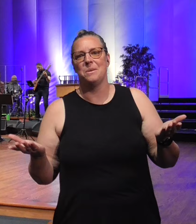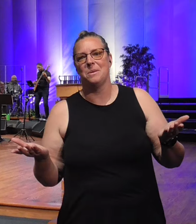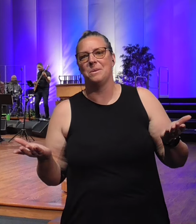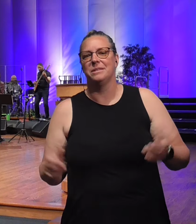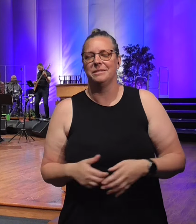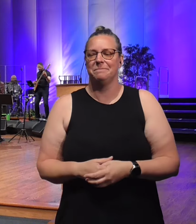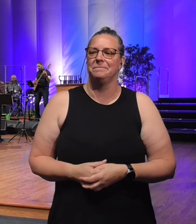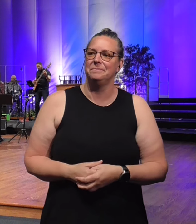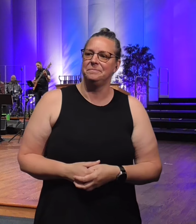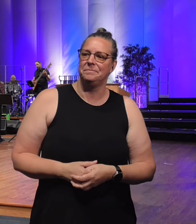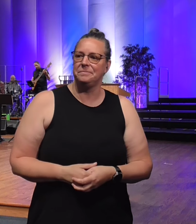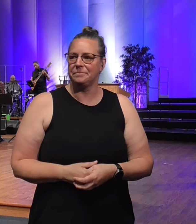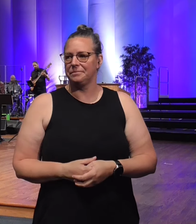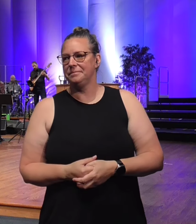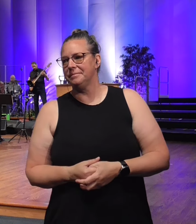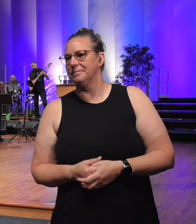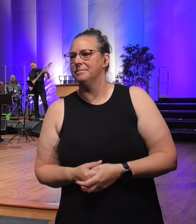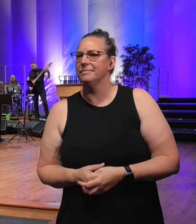unfolding.